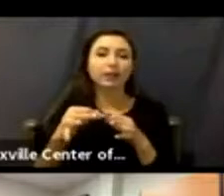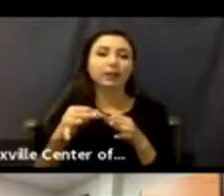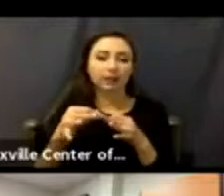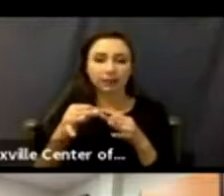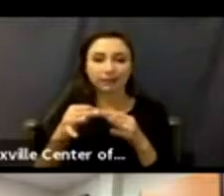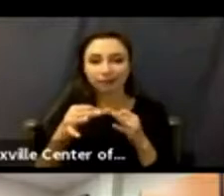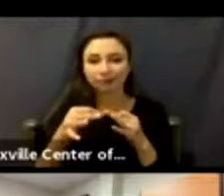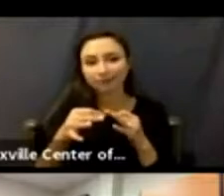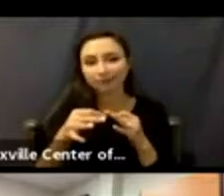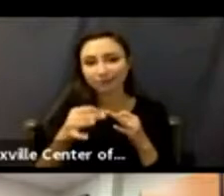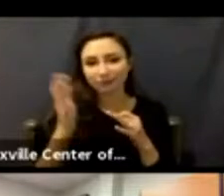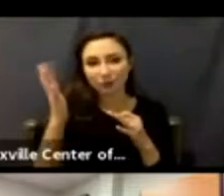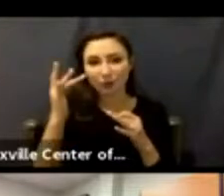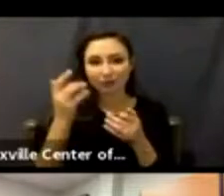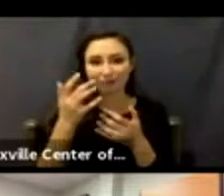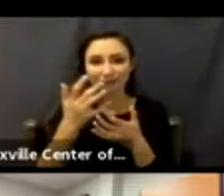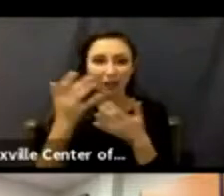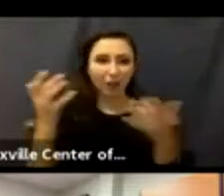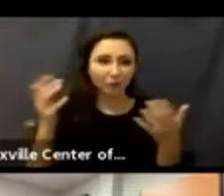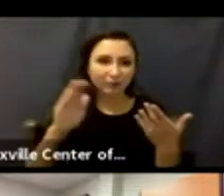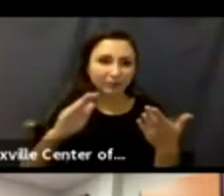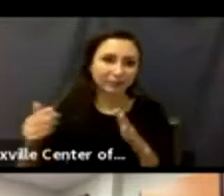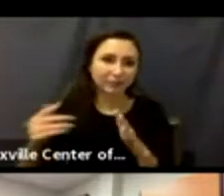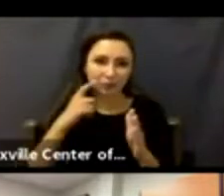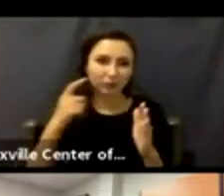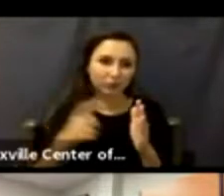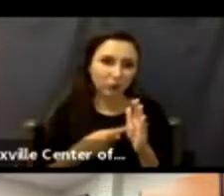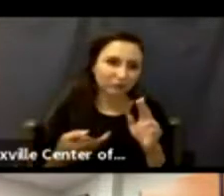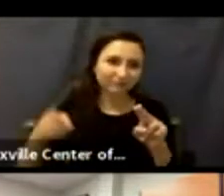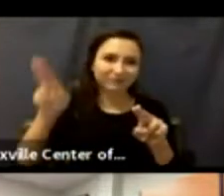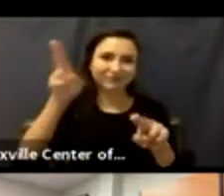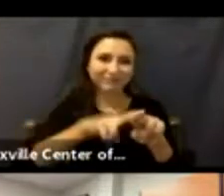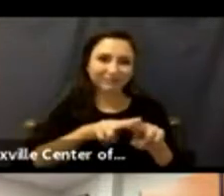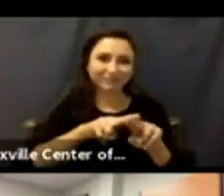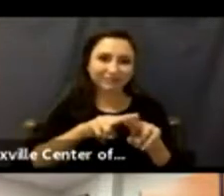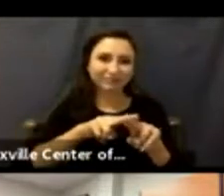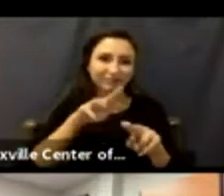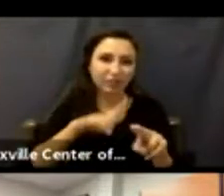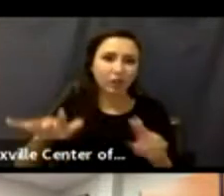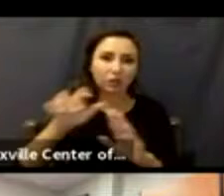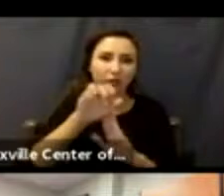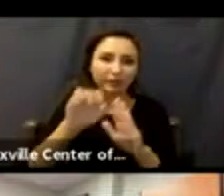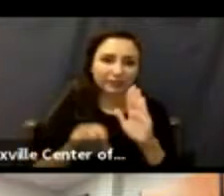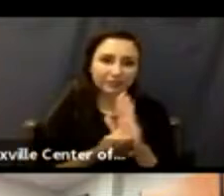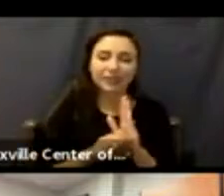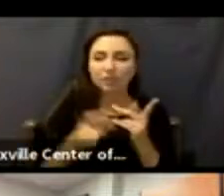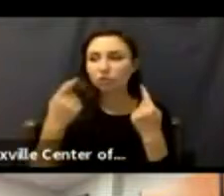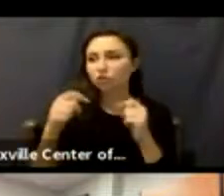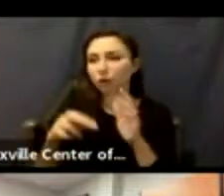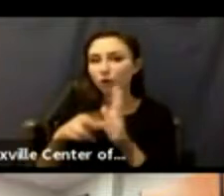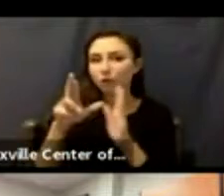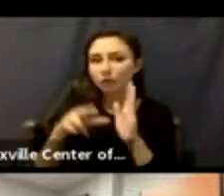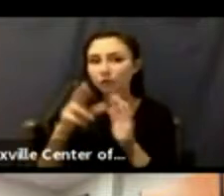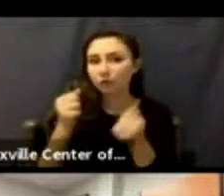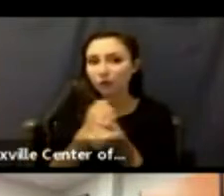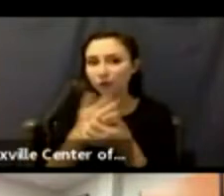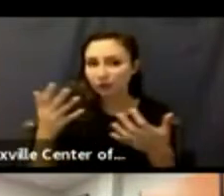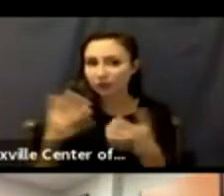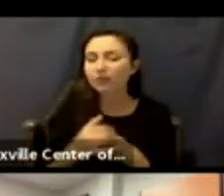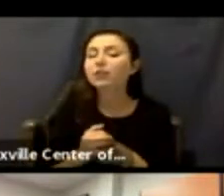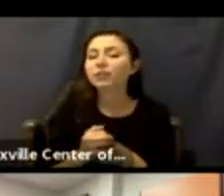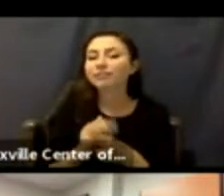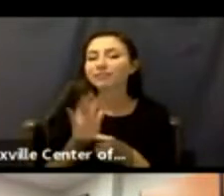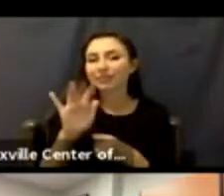the increased volume of deaths that we are seeing across the state, just being able to get through all of those reviews. But